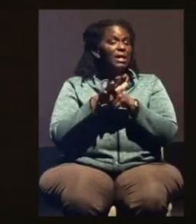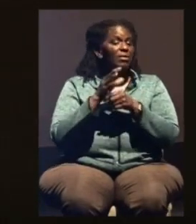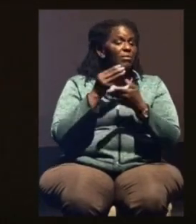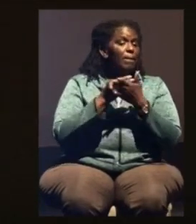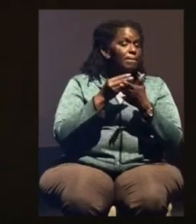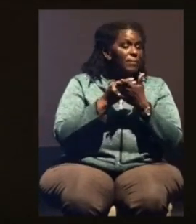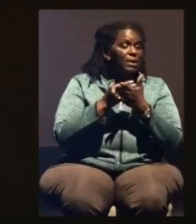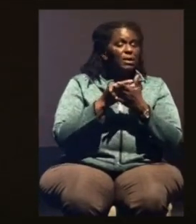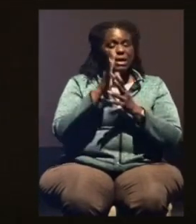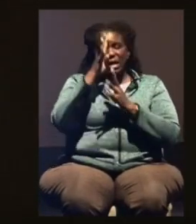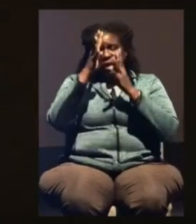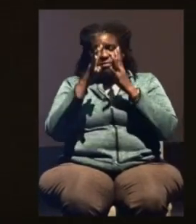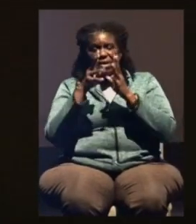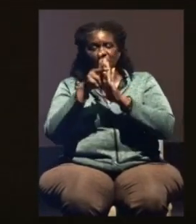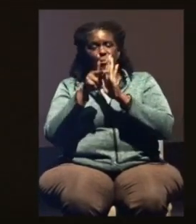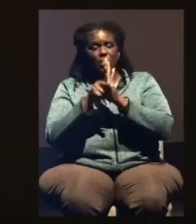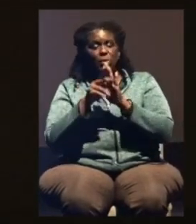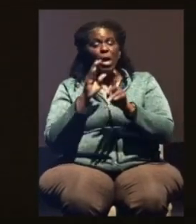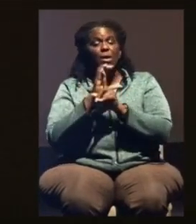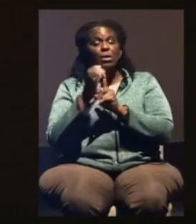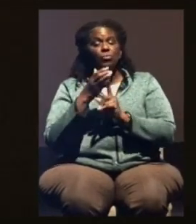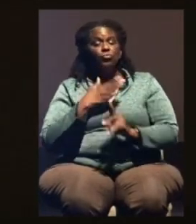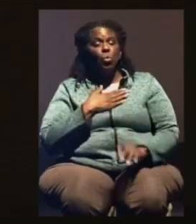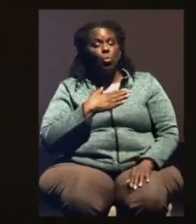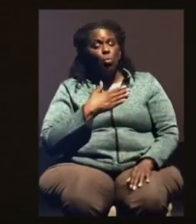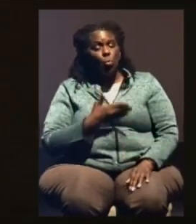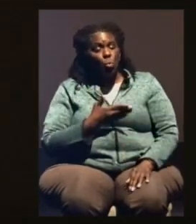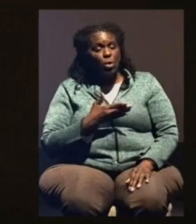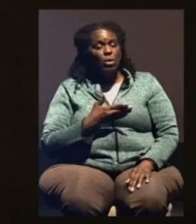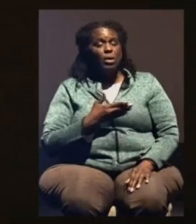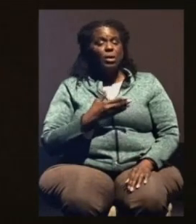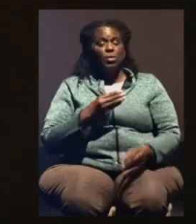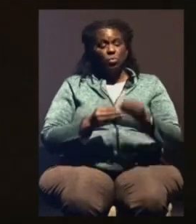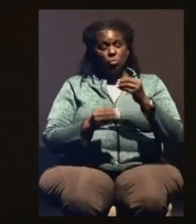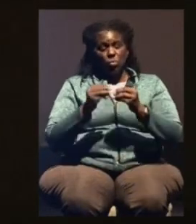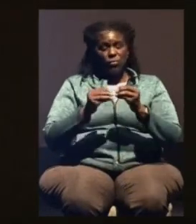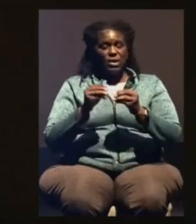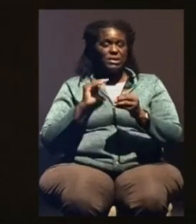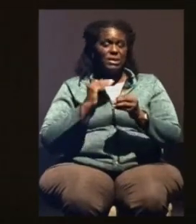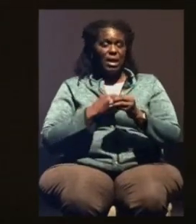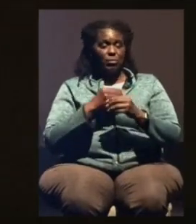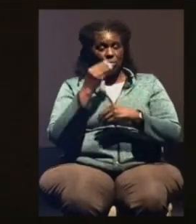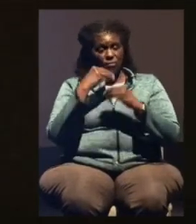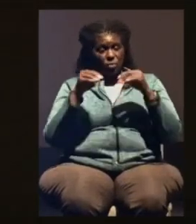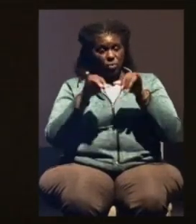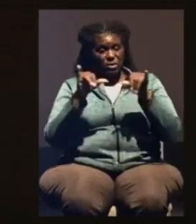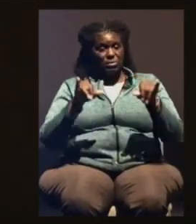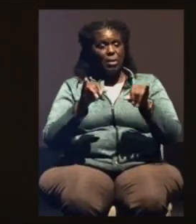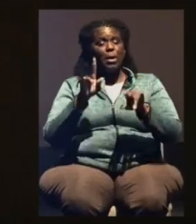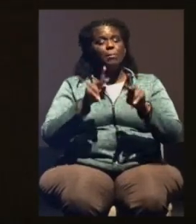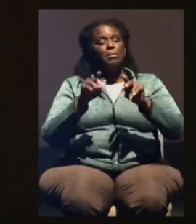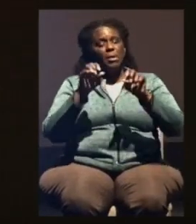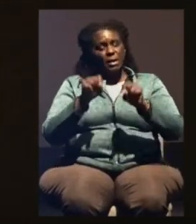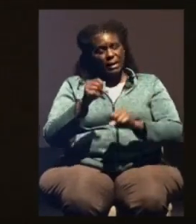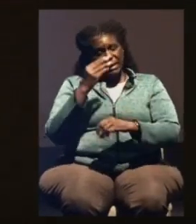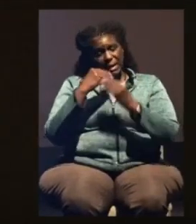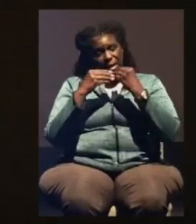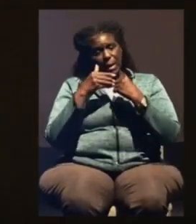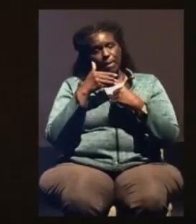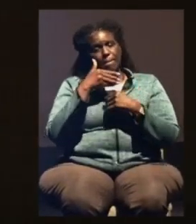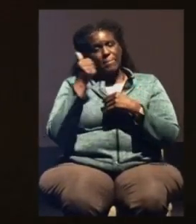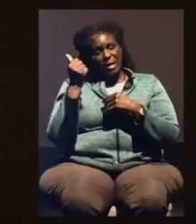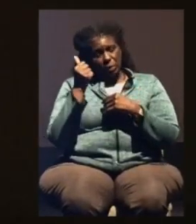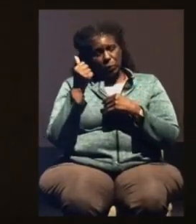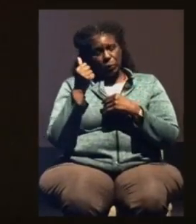policies, and the cultural will to fix our food system, people can become more food secure, and we can attack